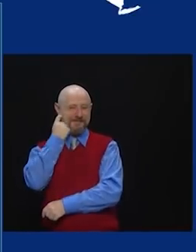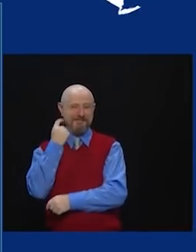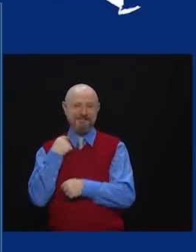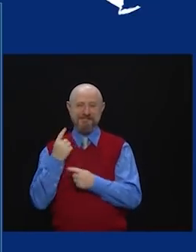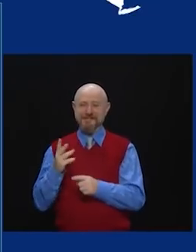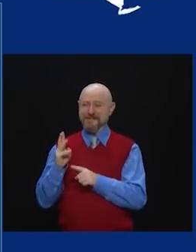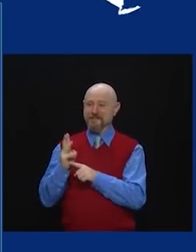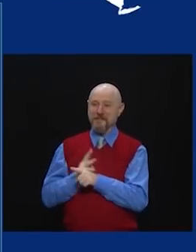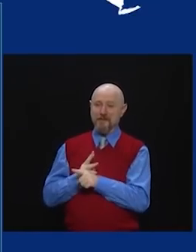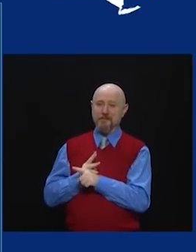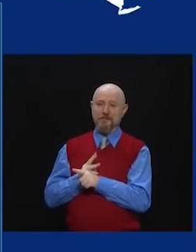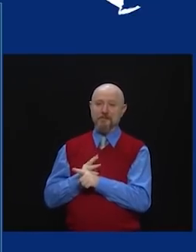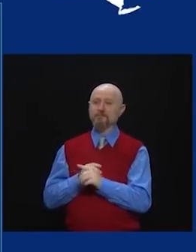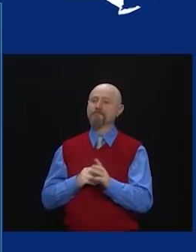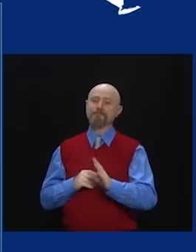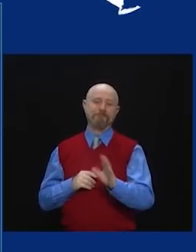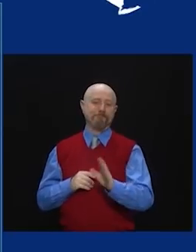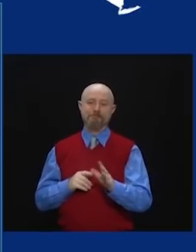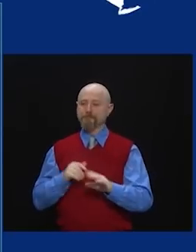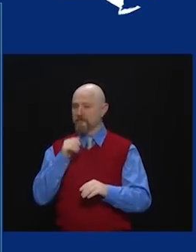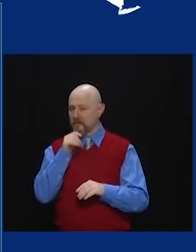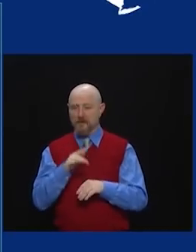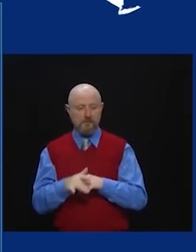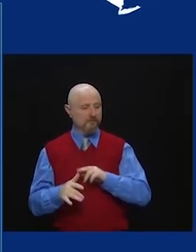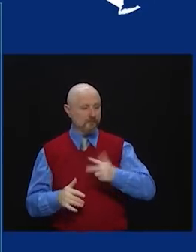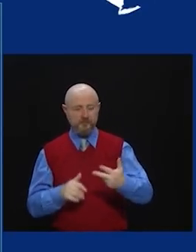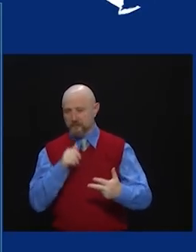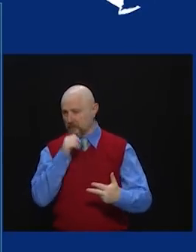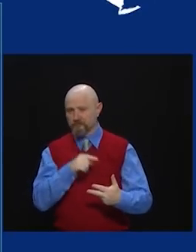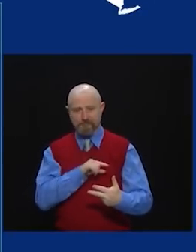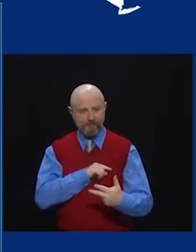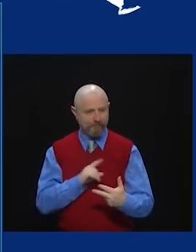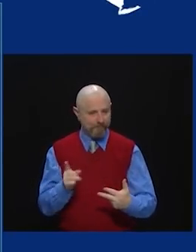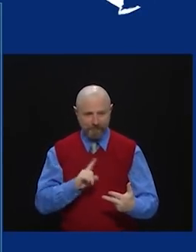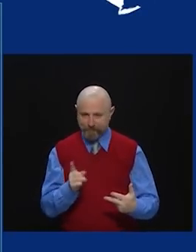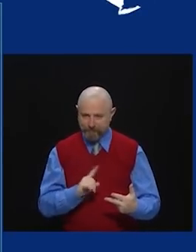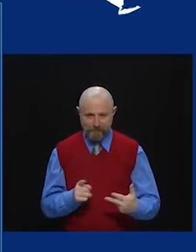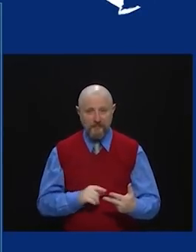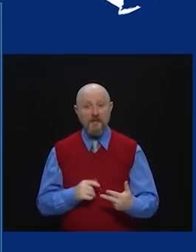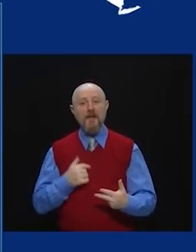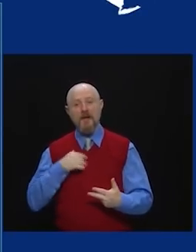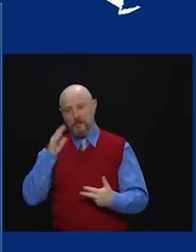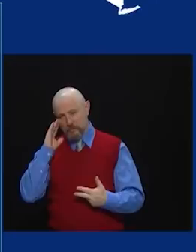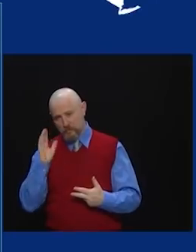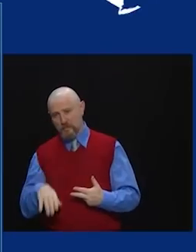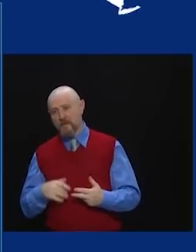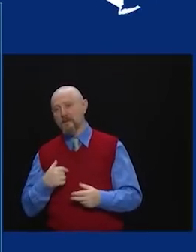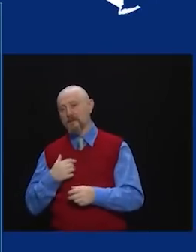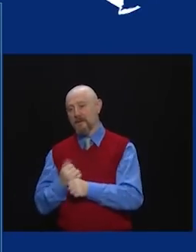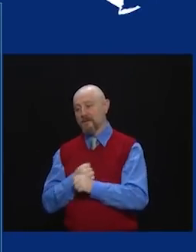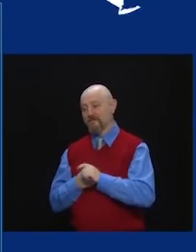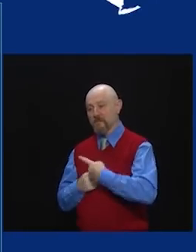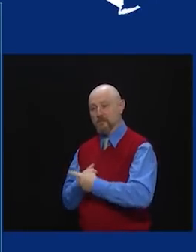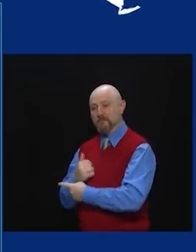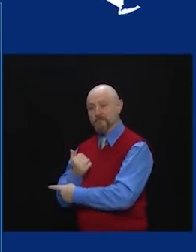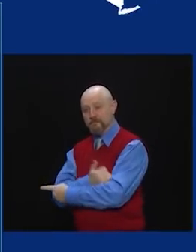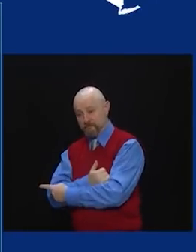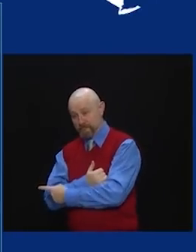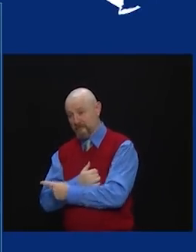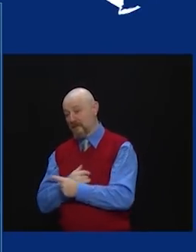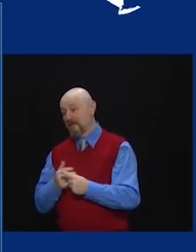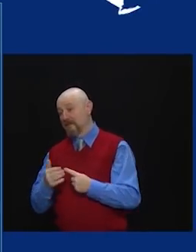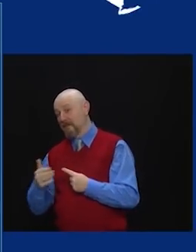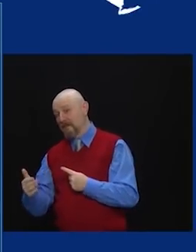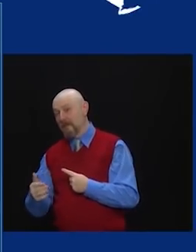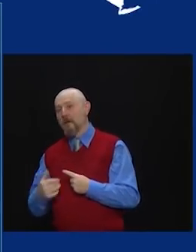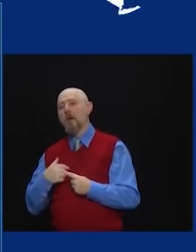not eligible for the booster, but we know the date they were they received their first vaccination, so we know the date that they're eligible for a booster. So this